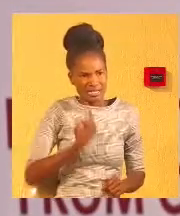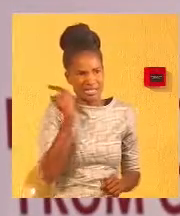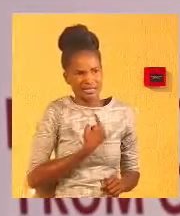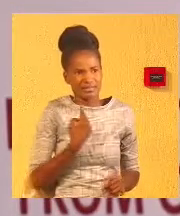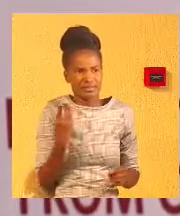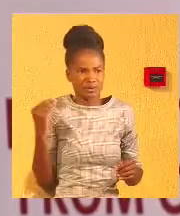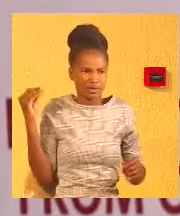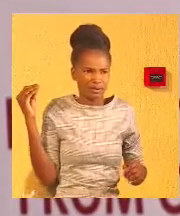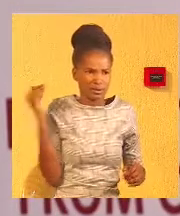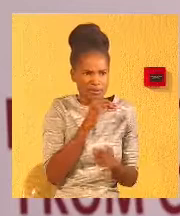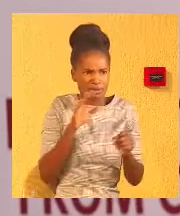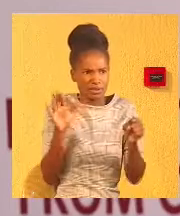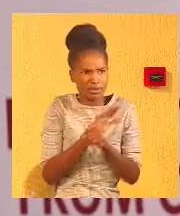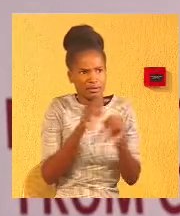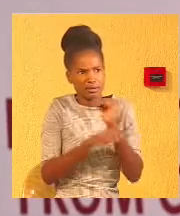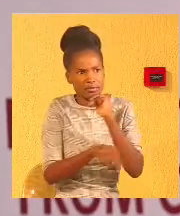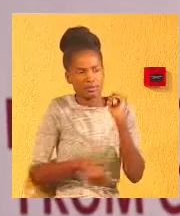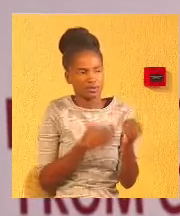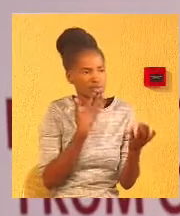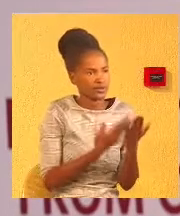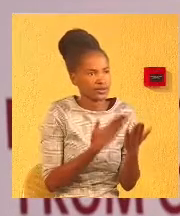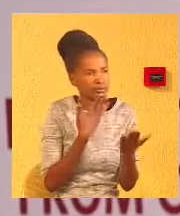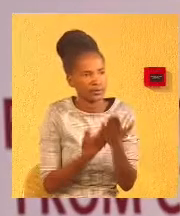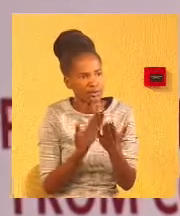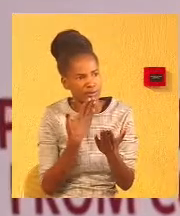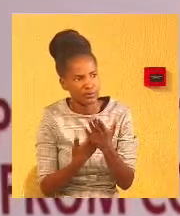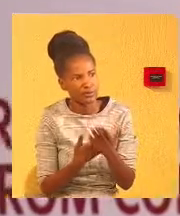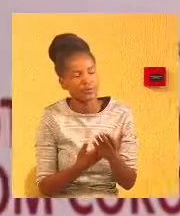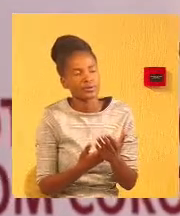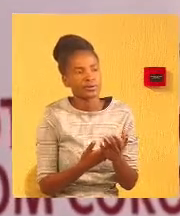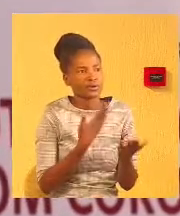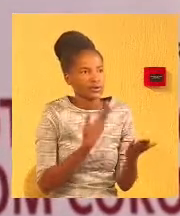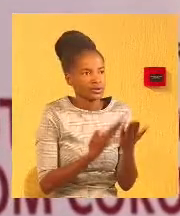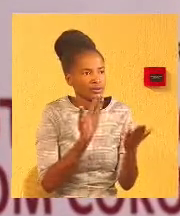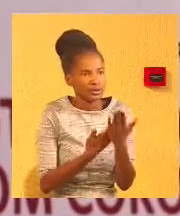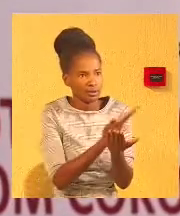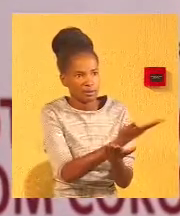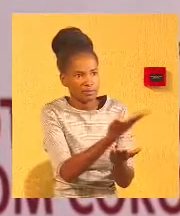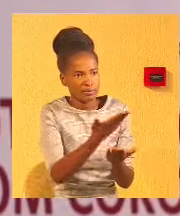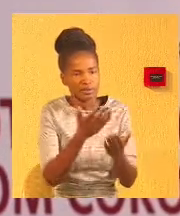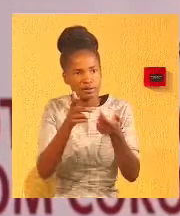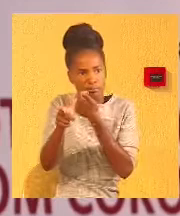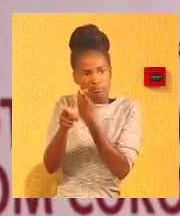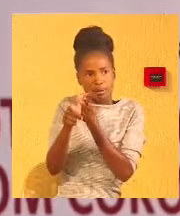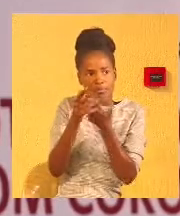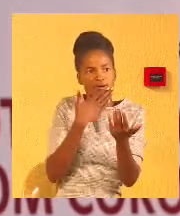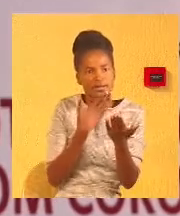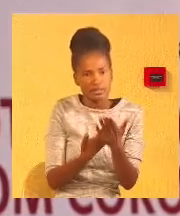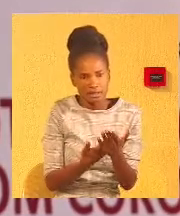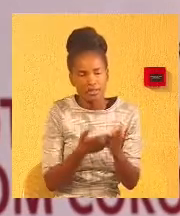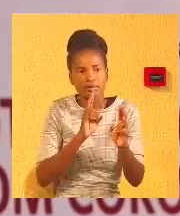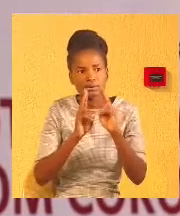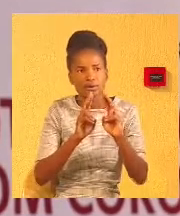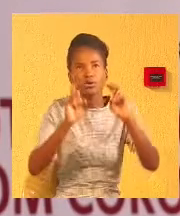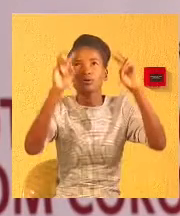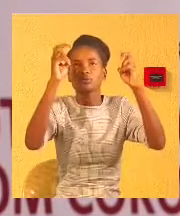I am very thankful to the panelists that joined us today, Mr. Masika, Ms. Tulu, Mr. Benta, and Mr. Nekongo, for joining us and talking about really the impact of